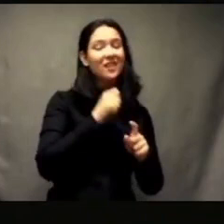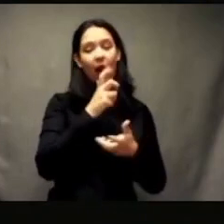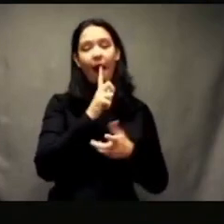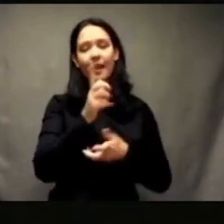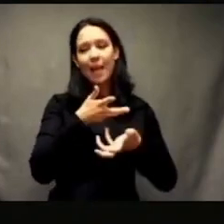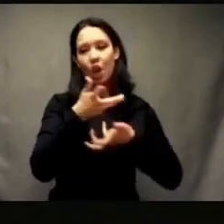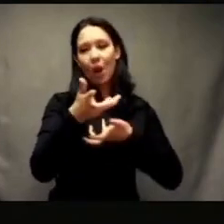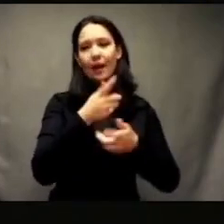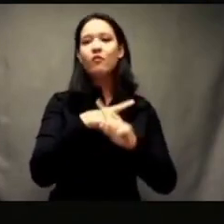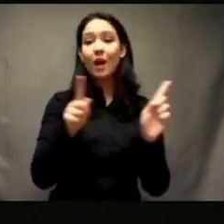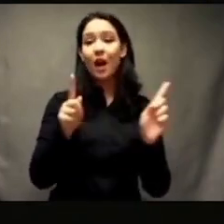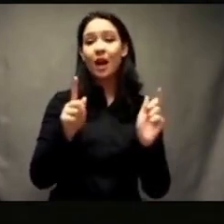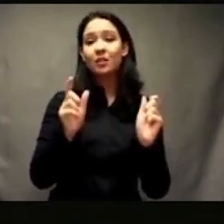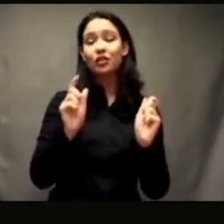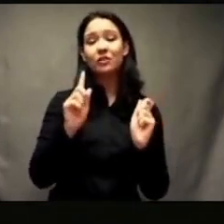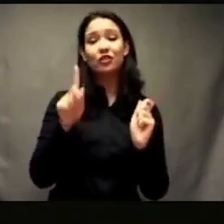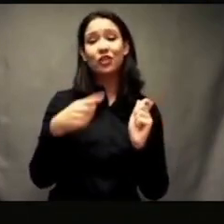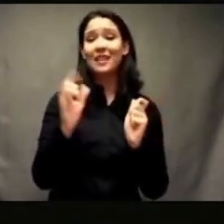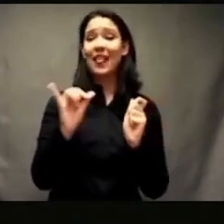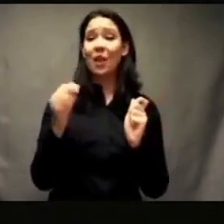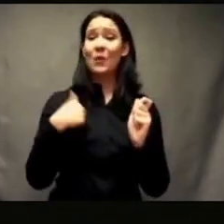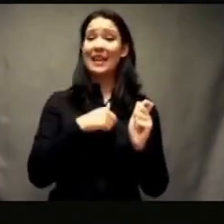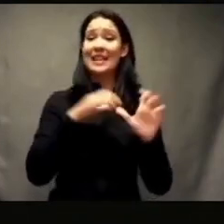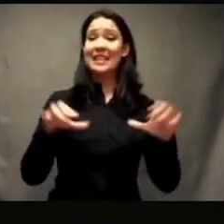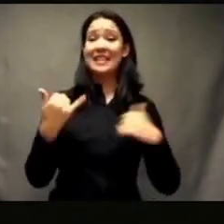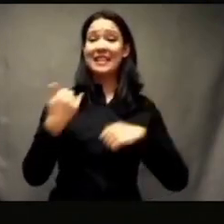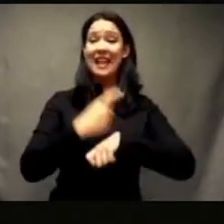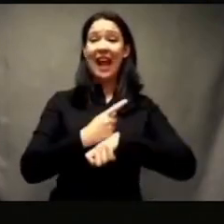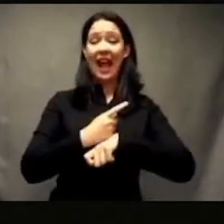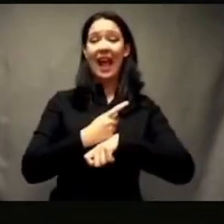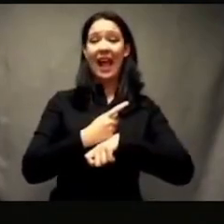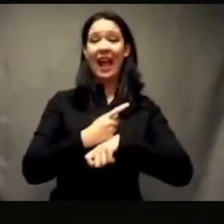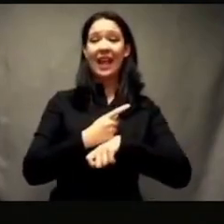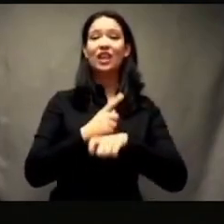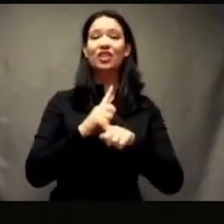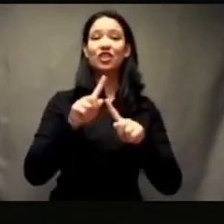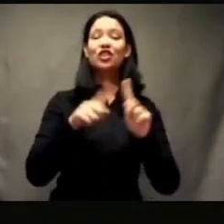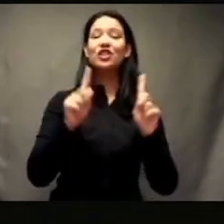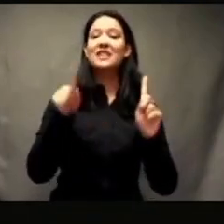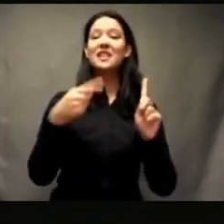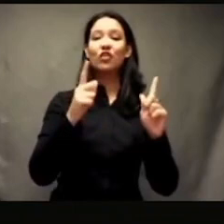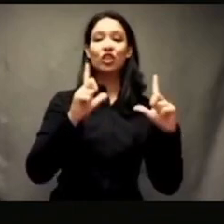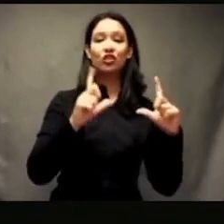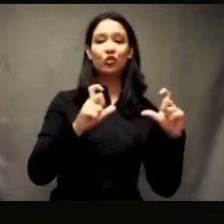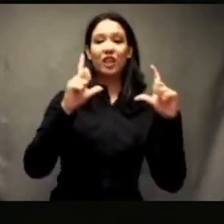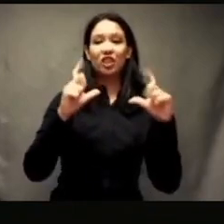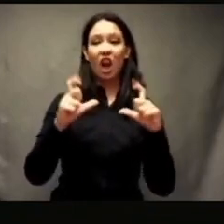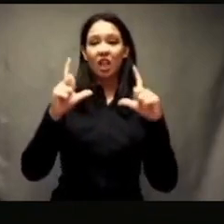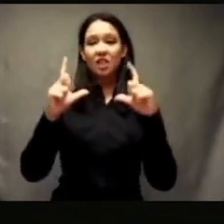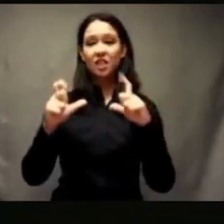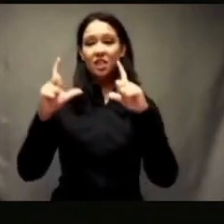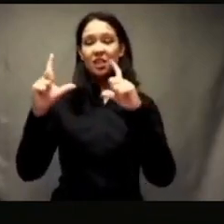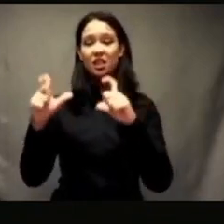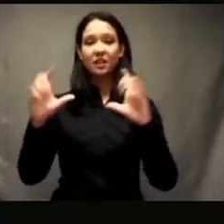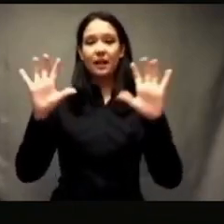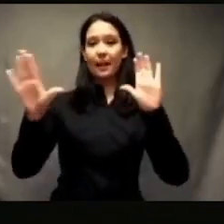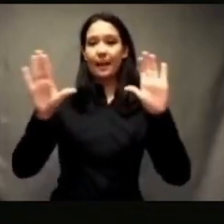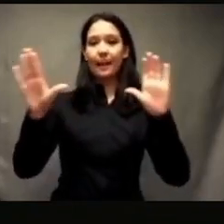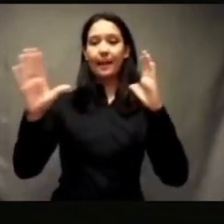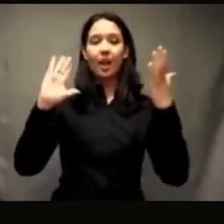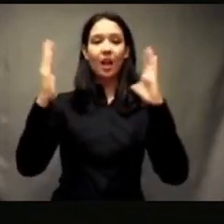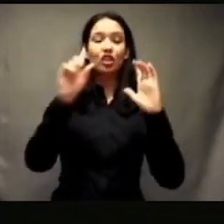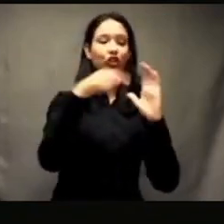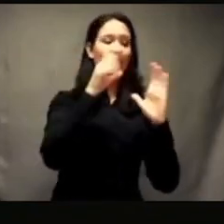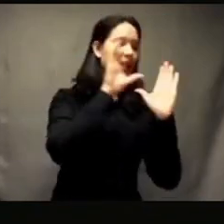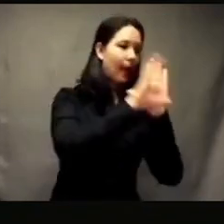but kind of just like what we did today of just different screenshots of parallel screens, looking at just the images